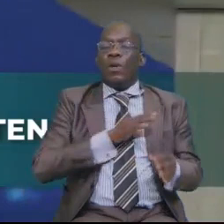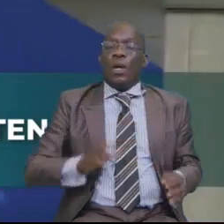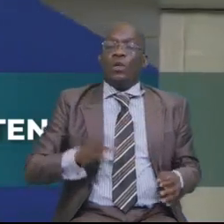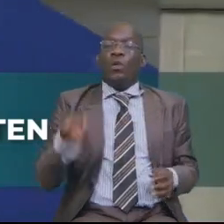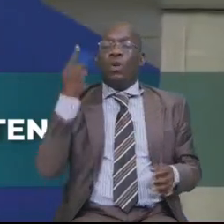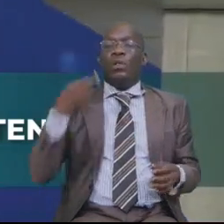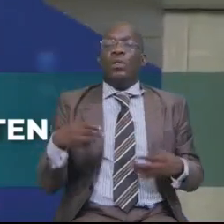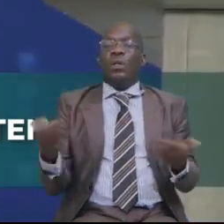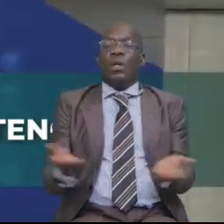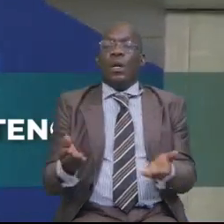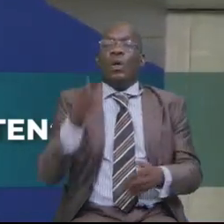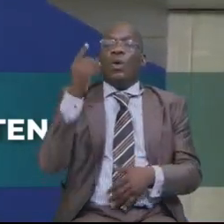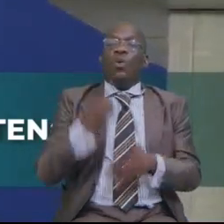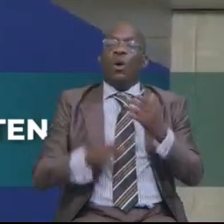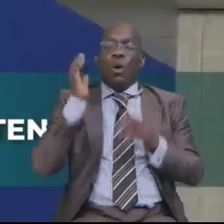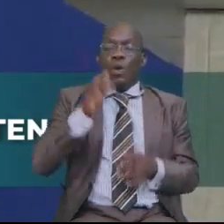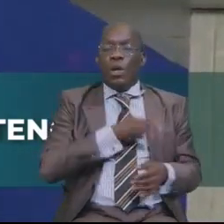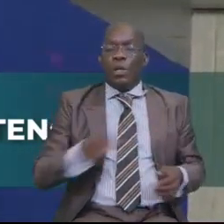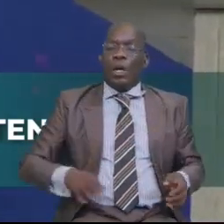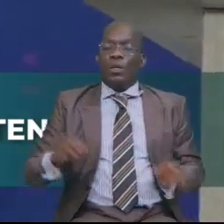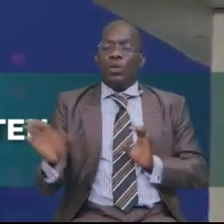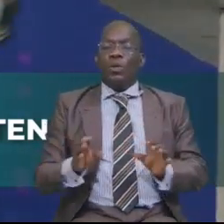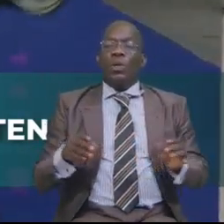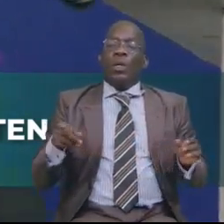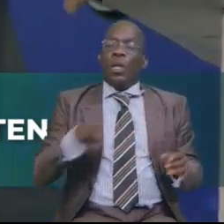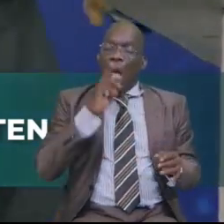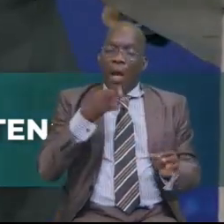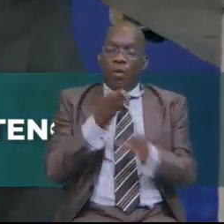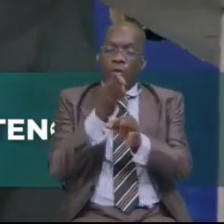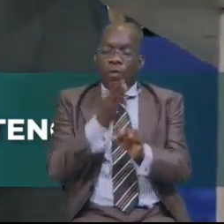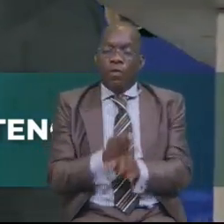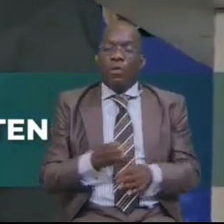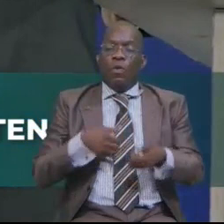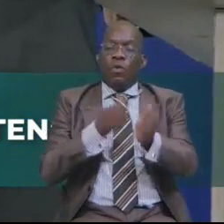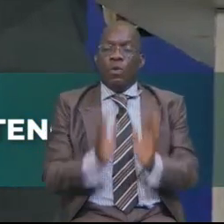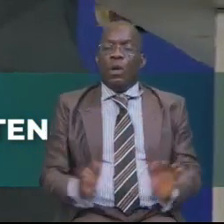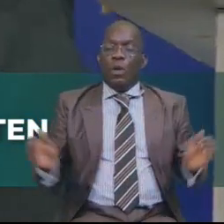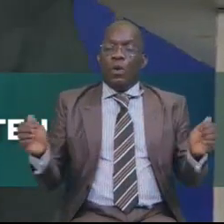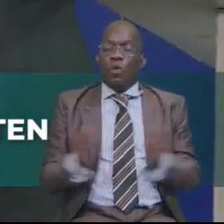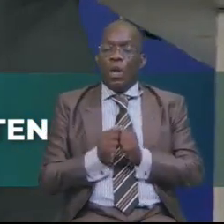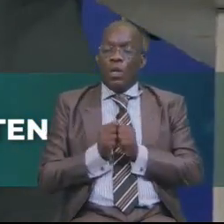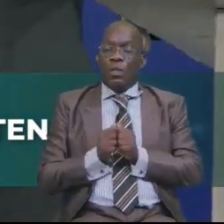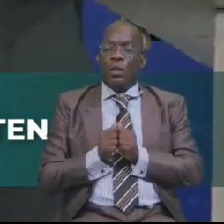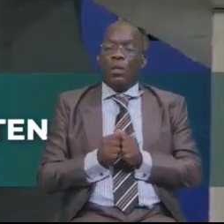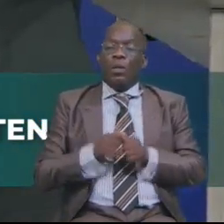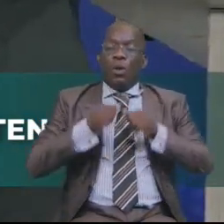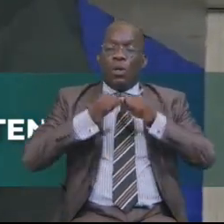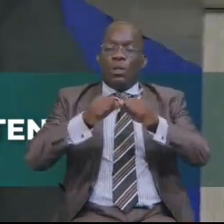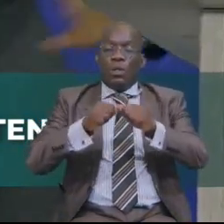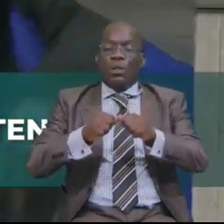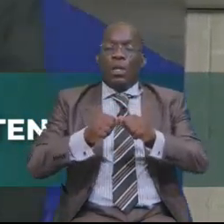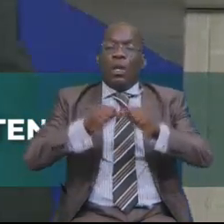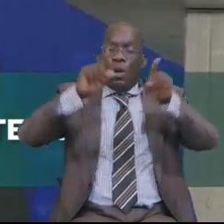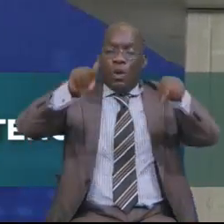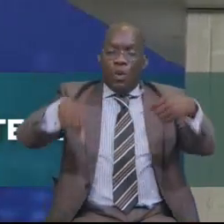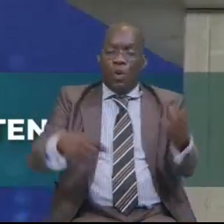faithful followers with consistency, bound forever to our captain.